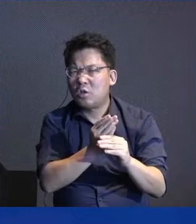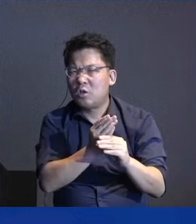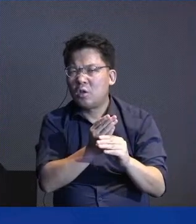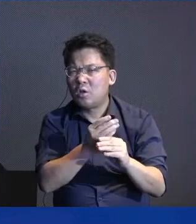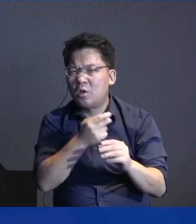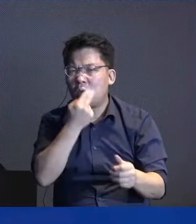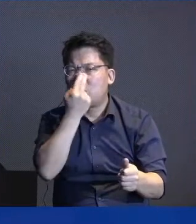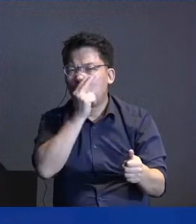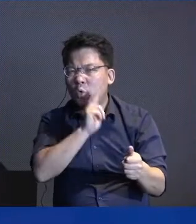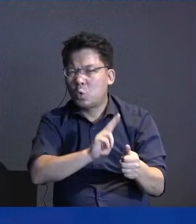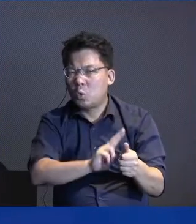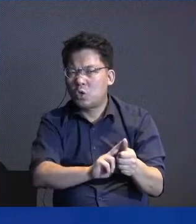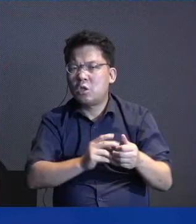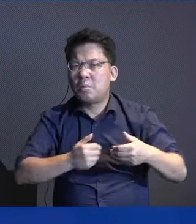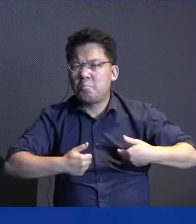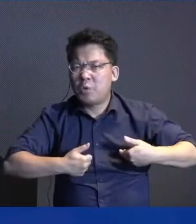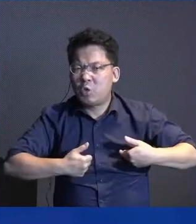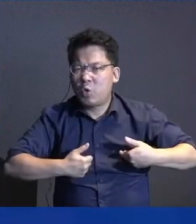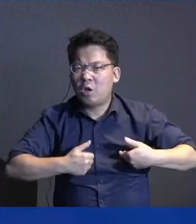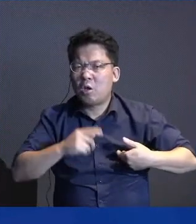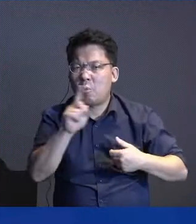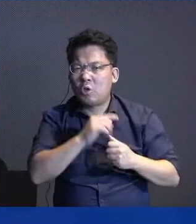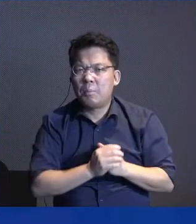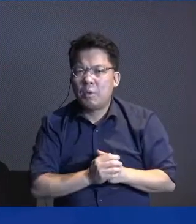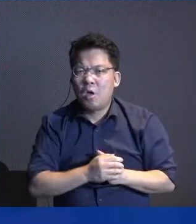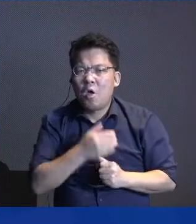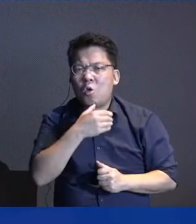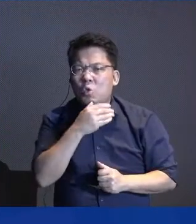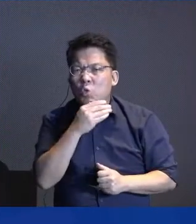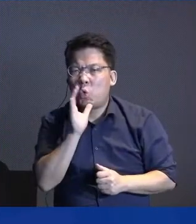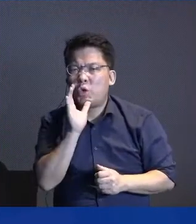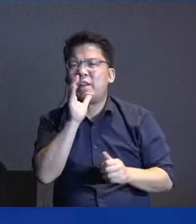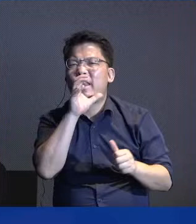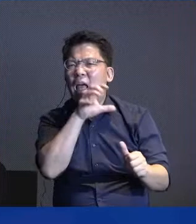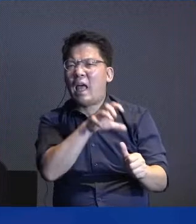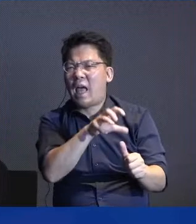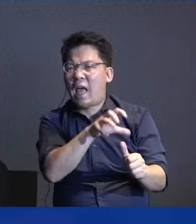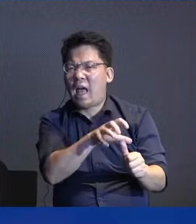This was the largest mental health survey conducted in India.